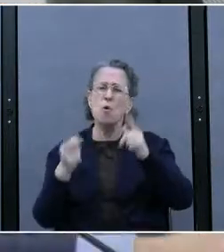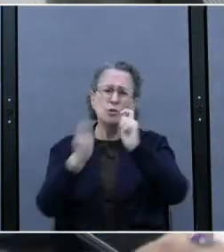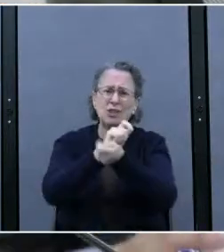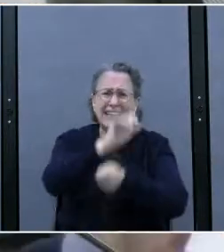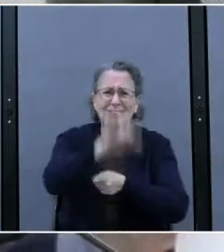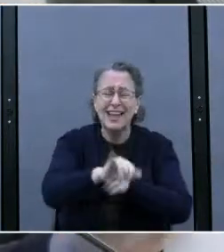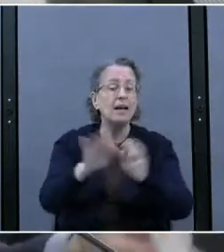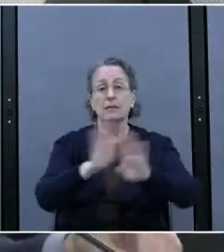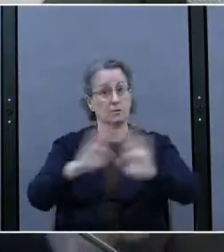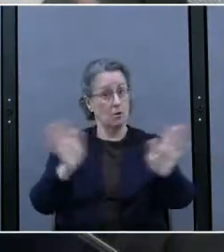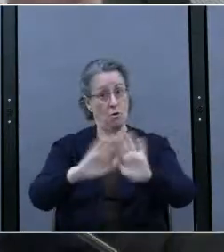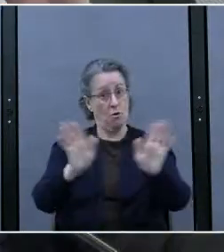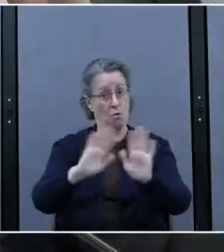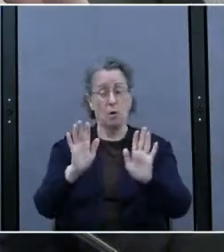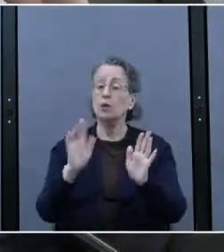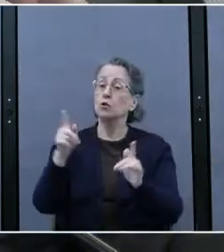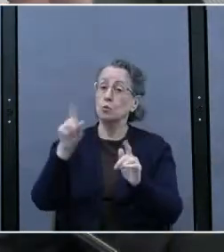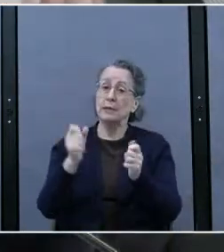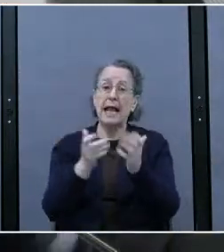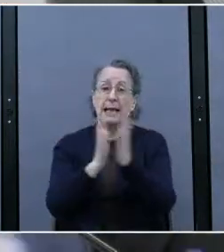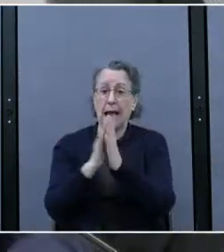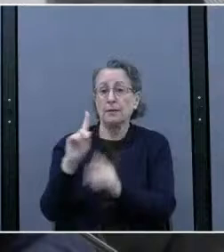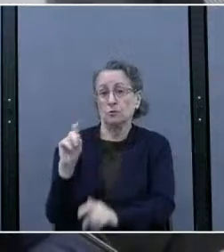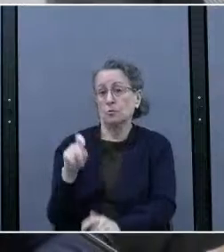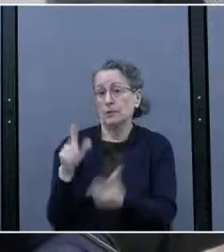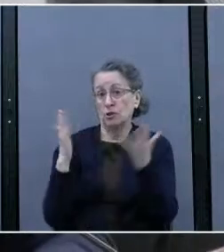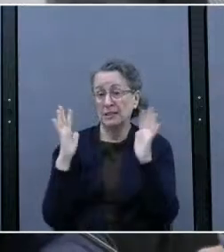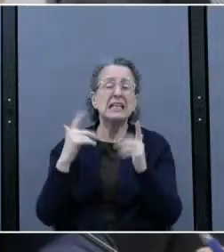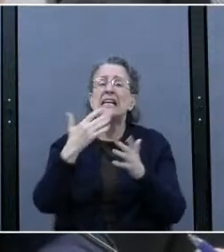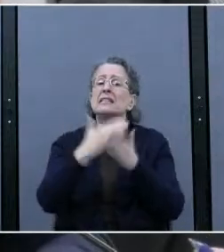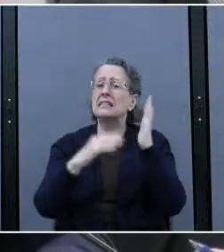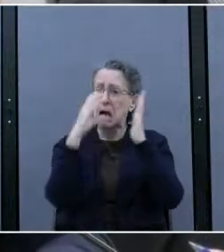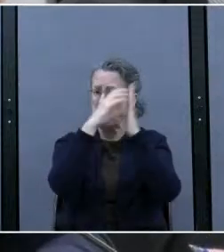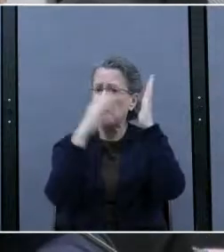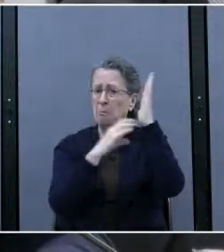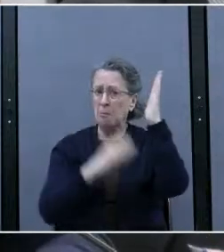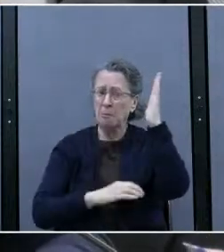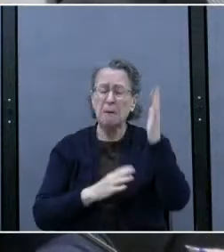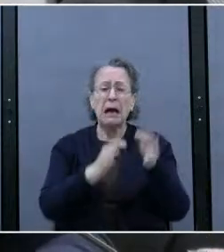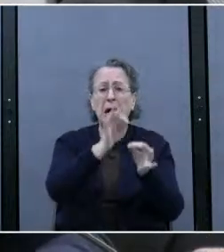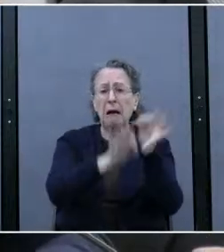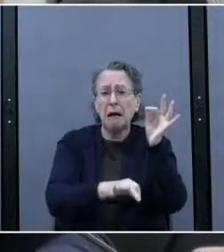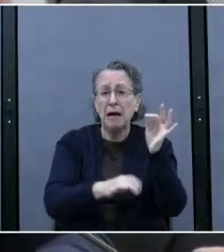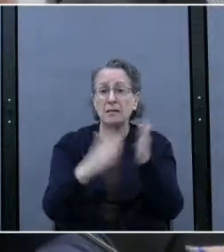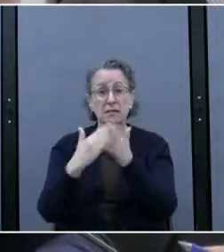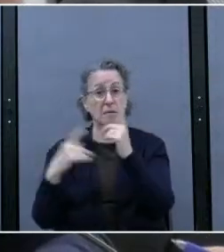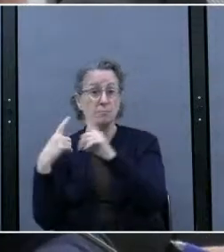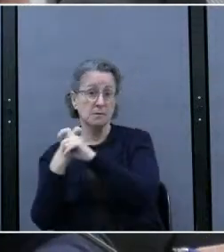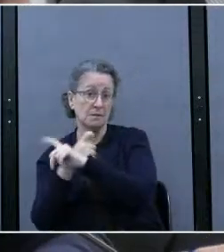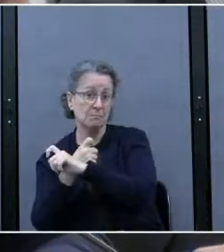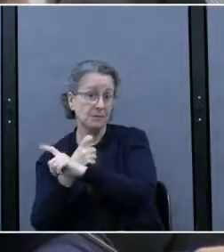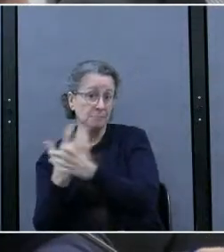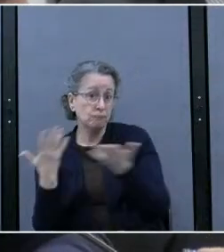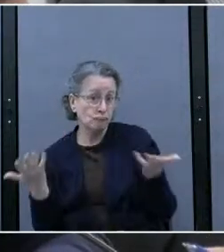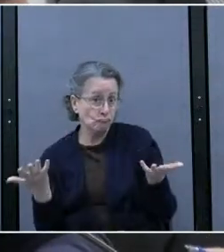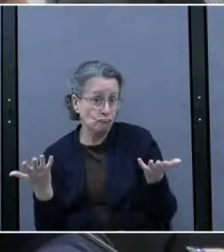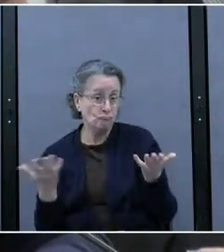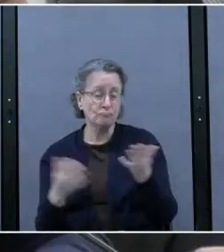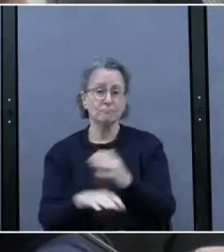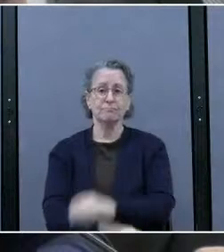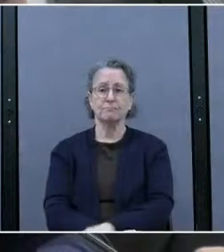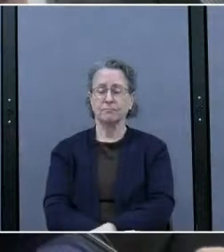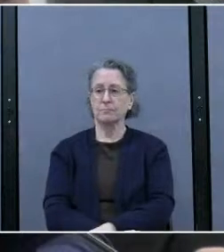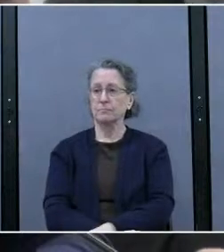And, some of them are really easy and some are much more complicated. So we'll see how we do. And so unless any of